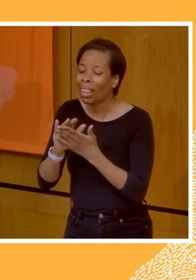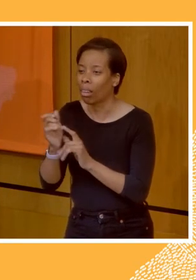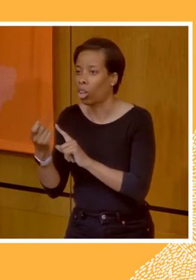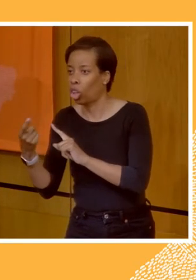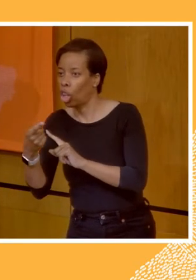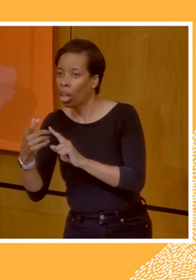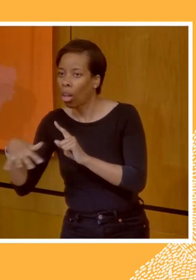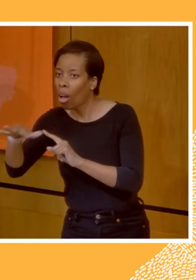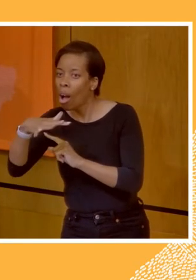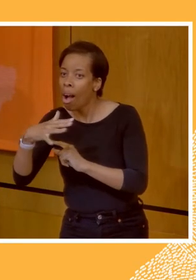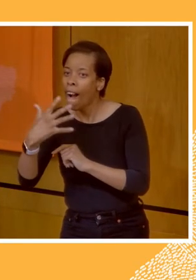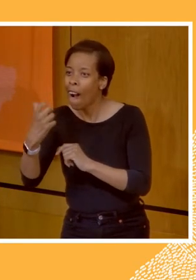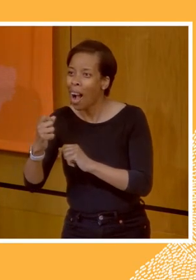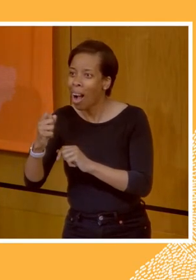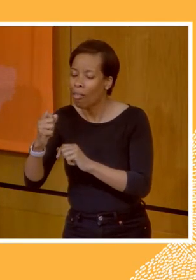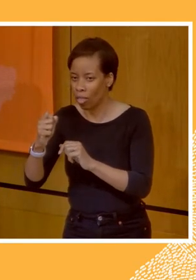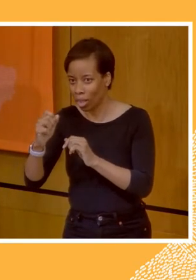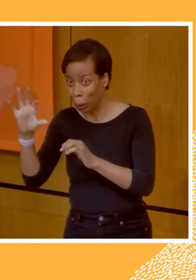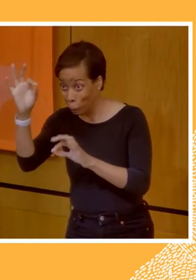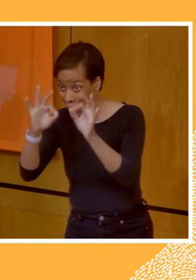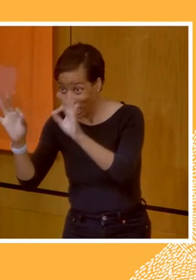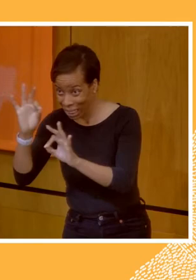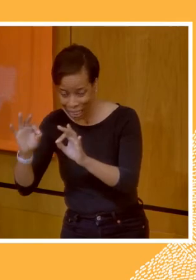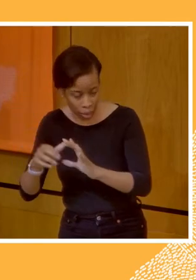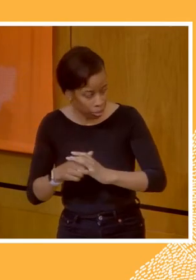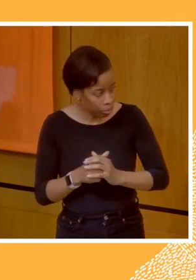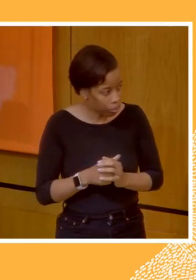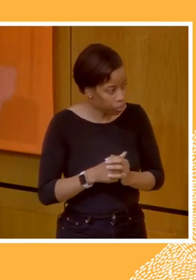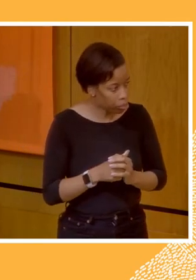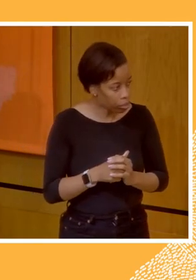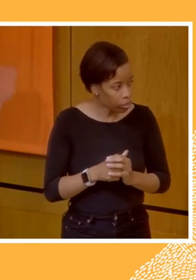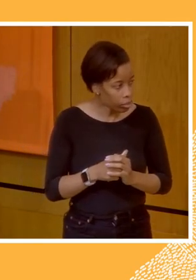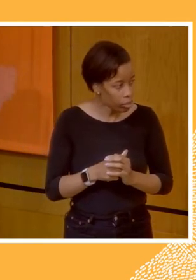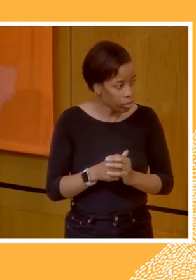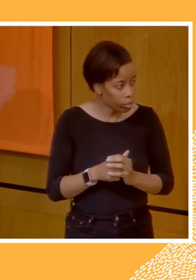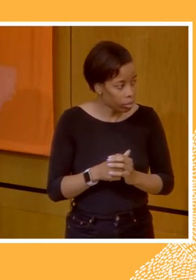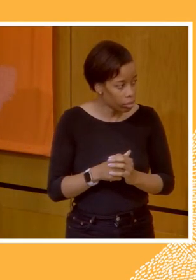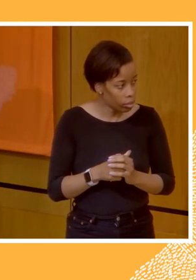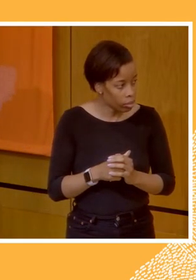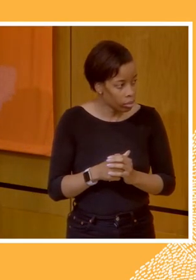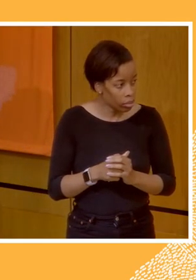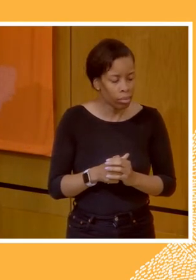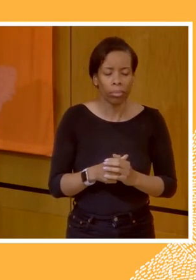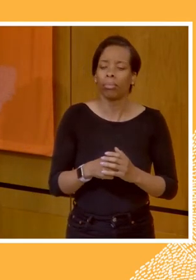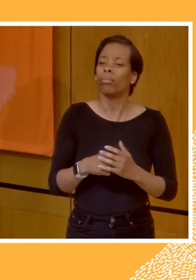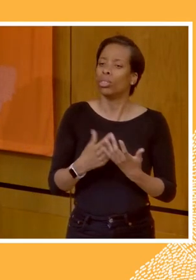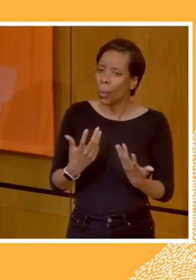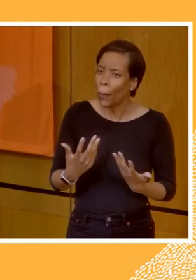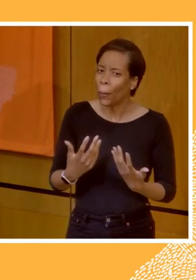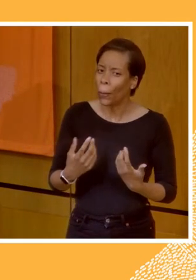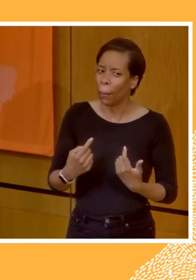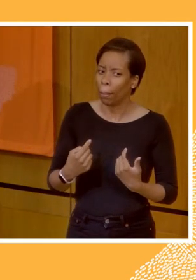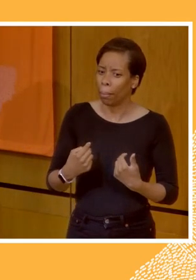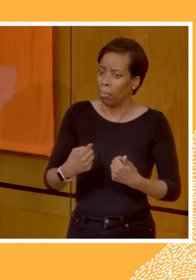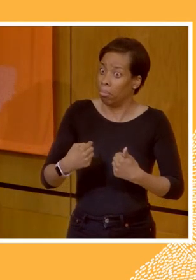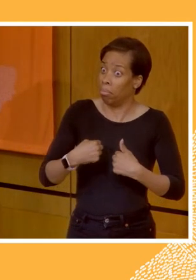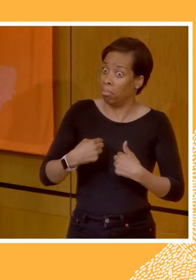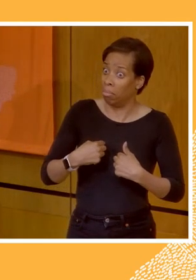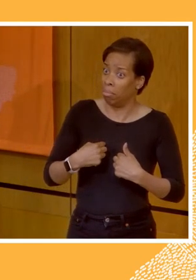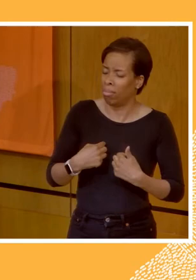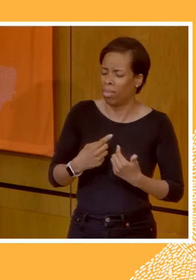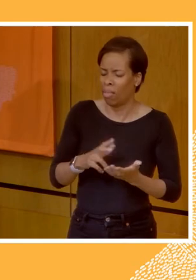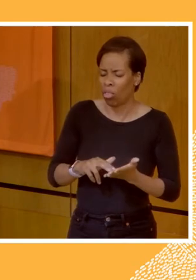some funny sounds and directs you to the. So it's a very relevant for